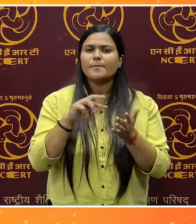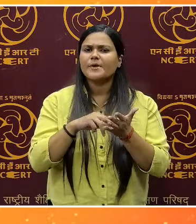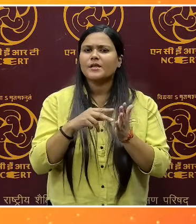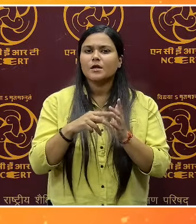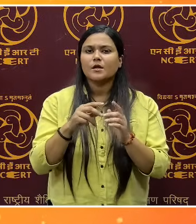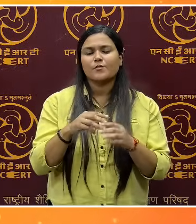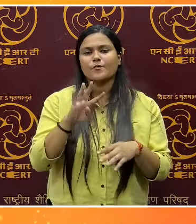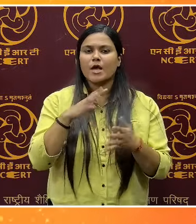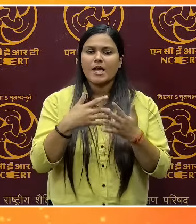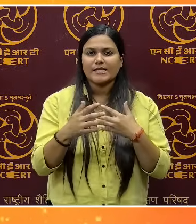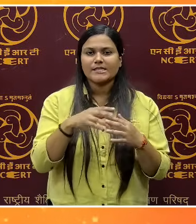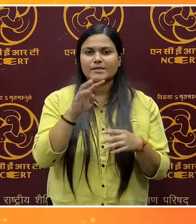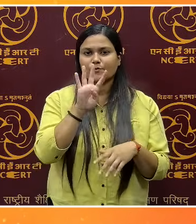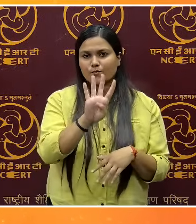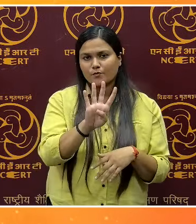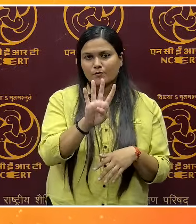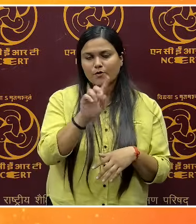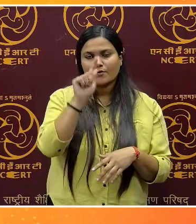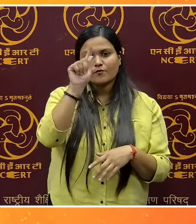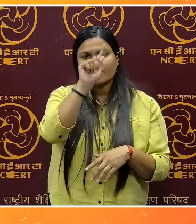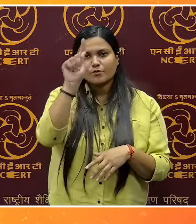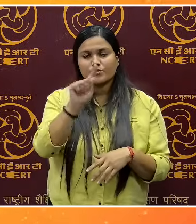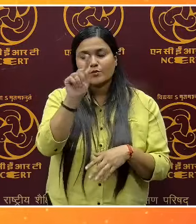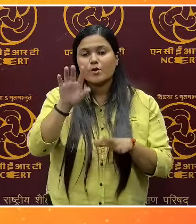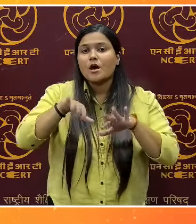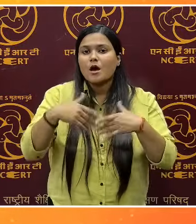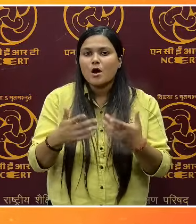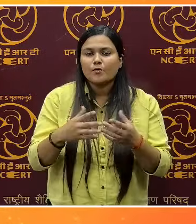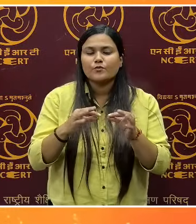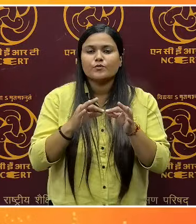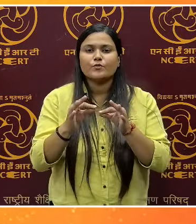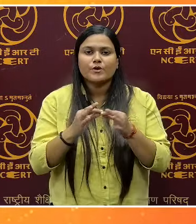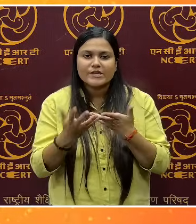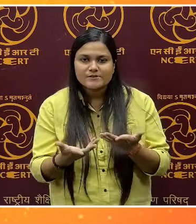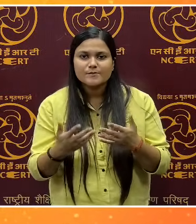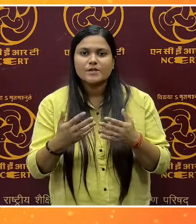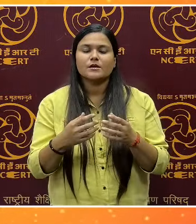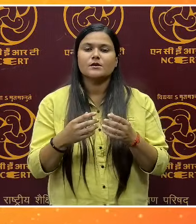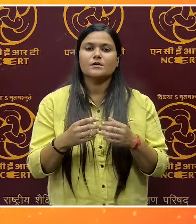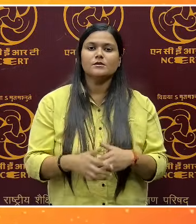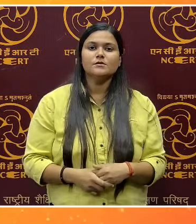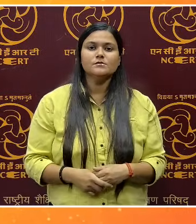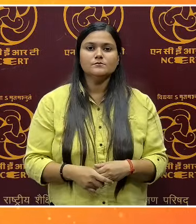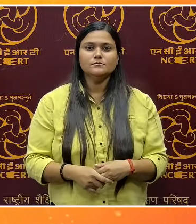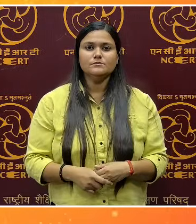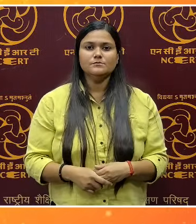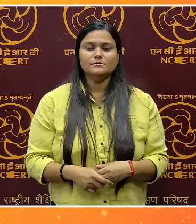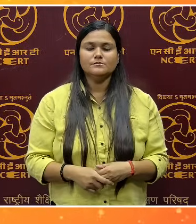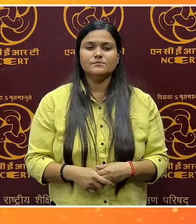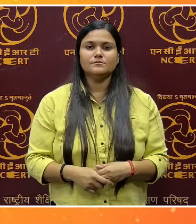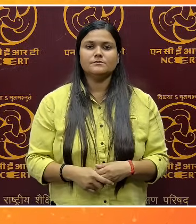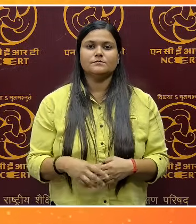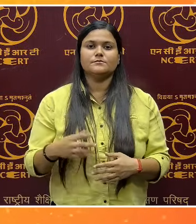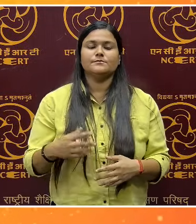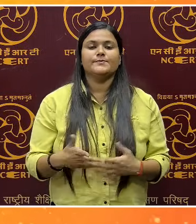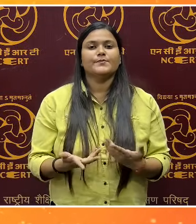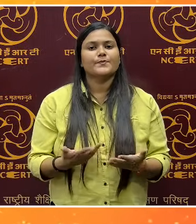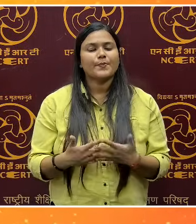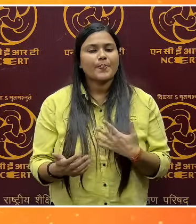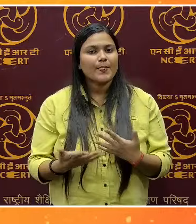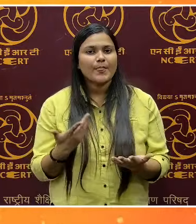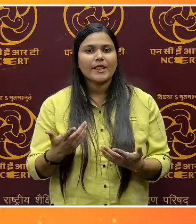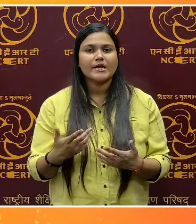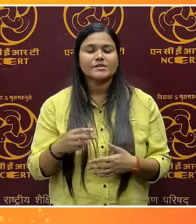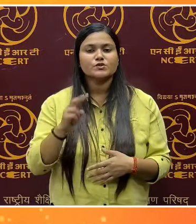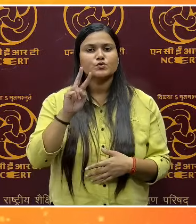the laws of exponents to simplify expressions with integer exponents and recognize